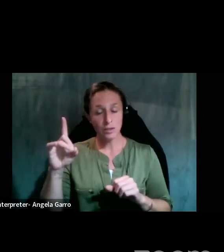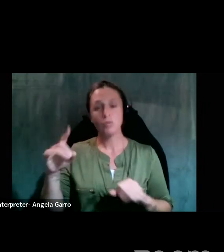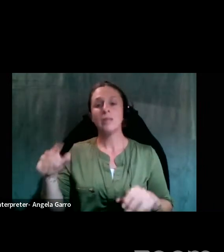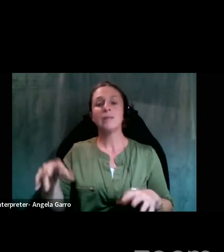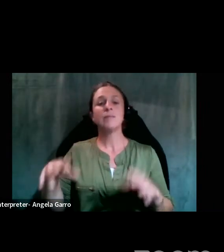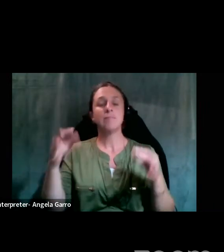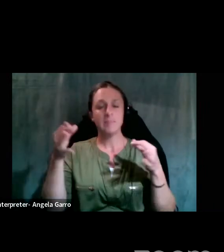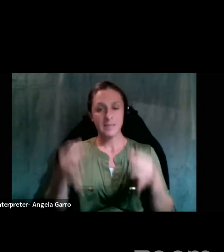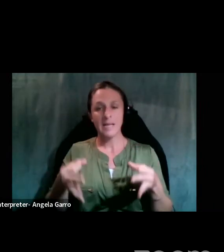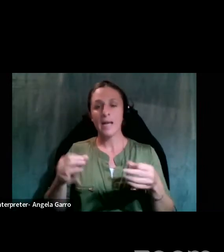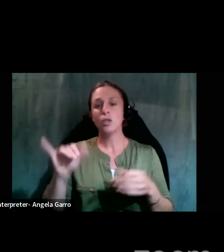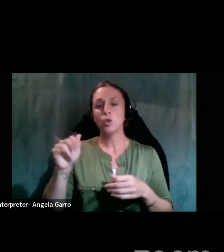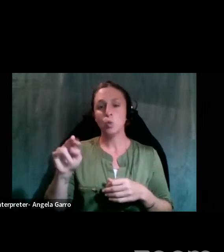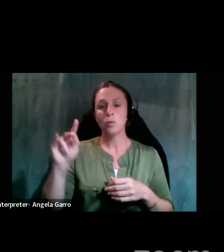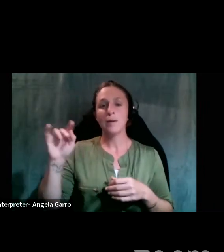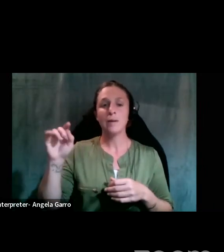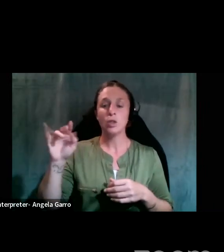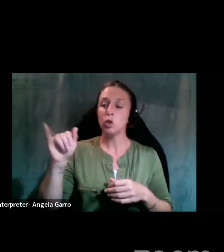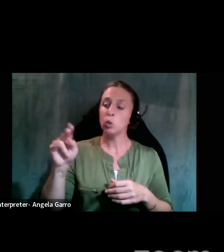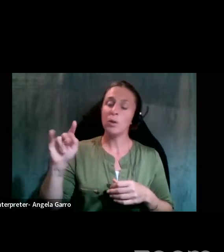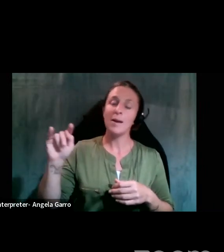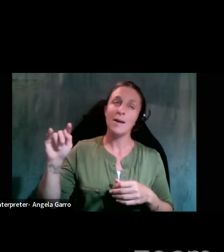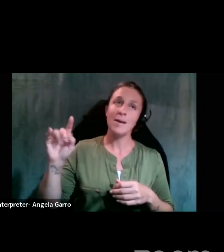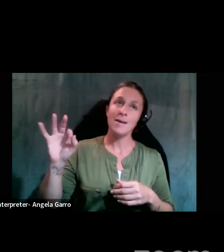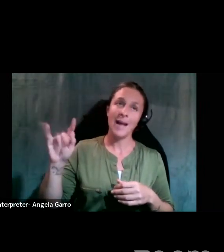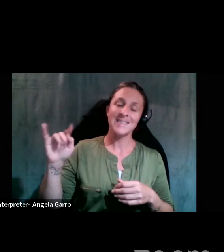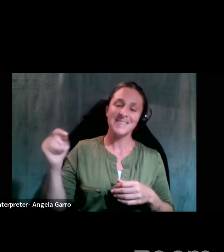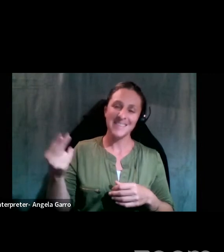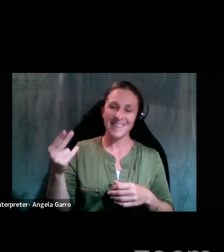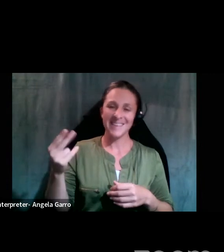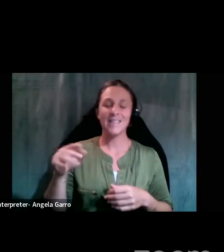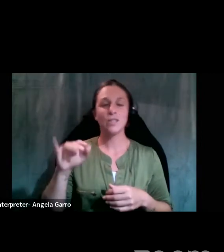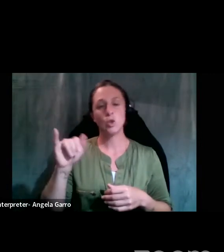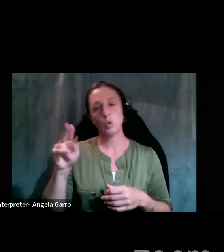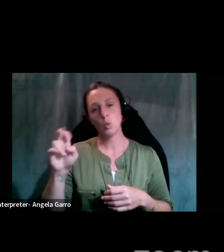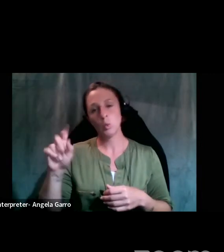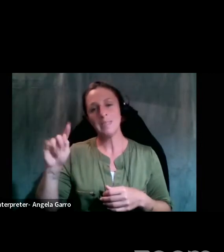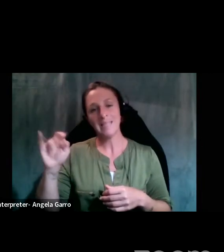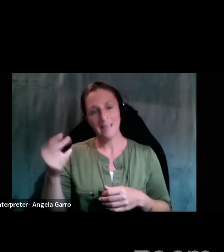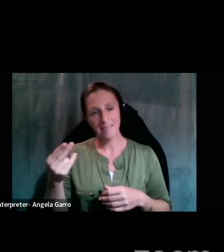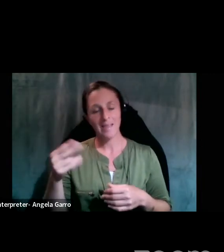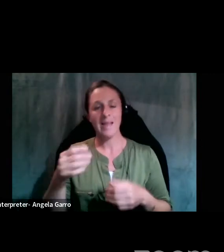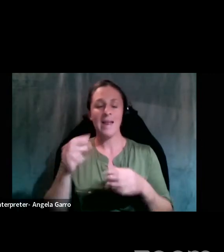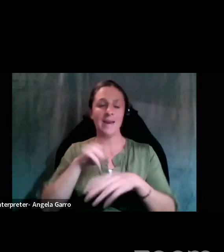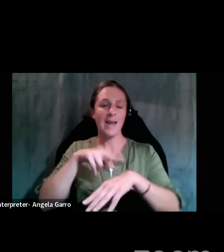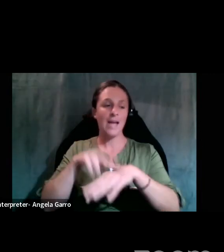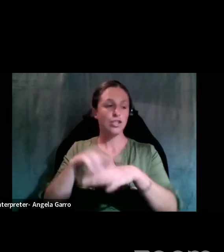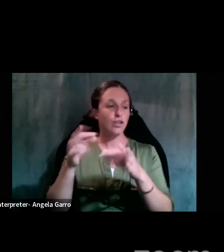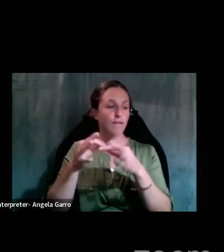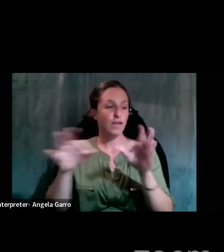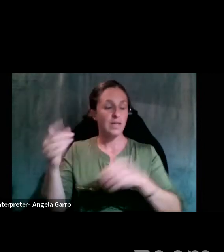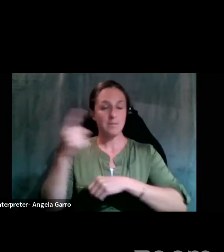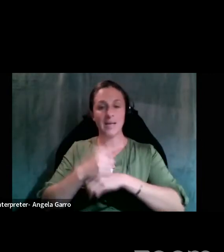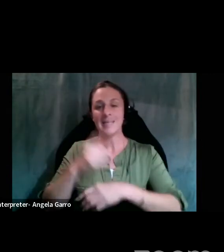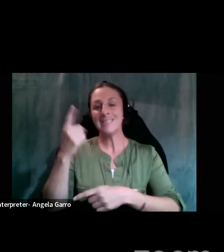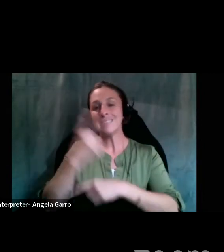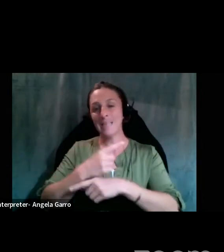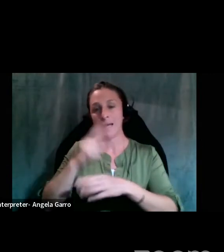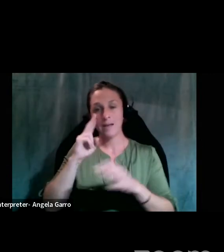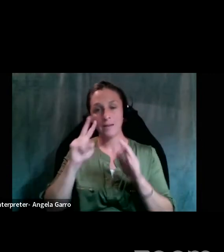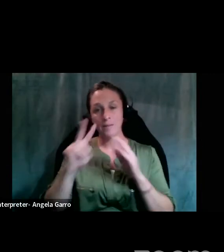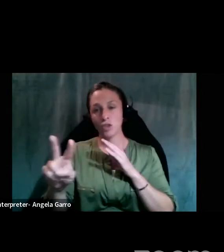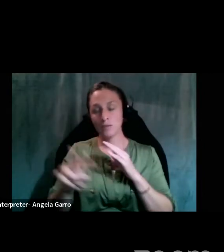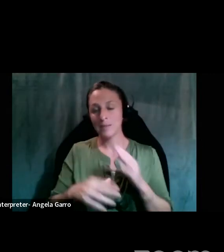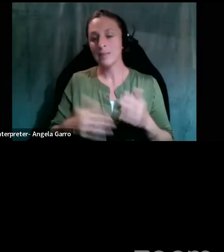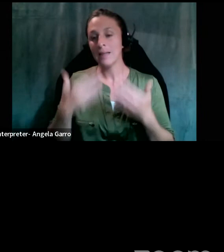hereby declare June 19th, 2023 as Juneteenth National Freedom Day, a day of observance. Thank